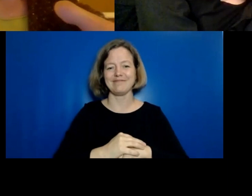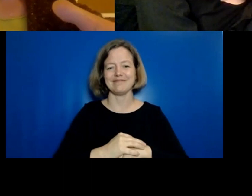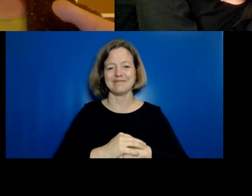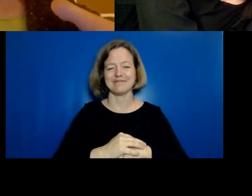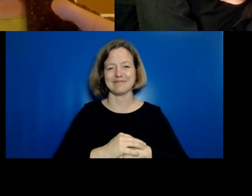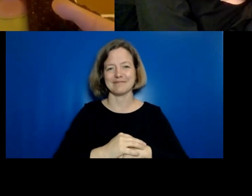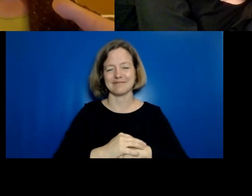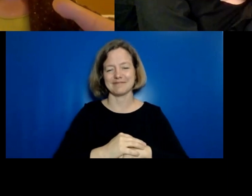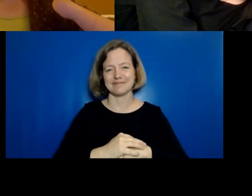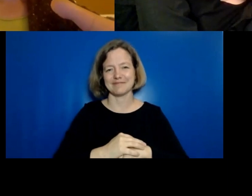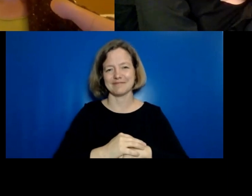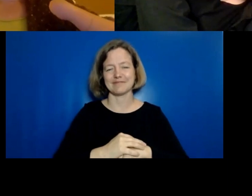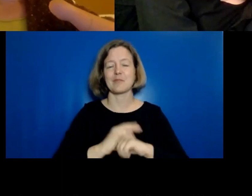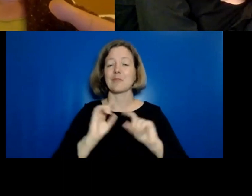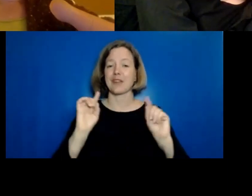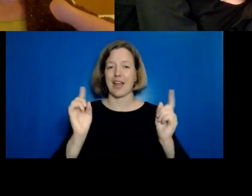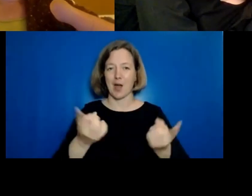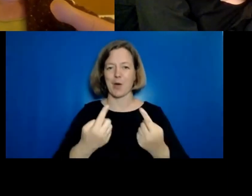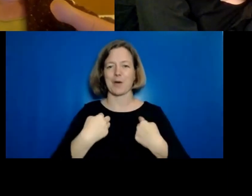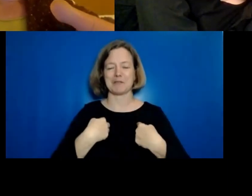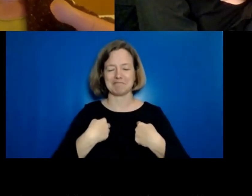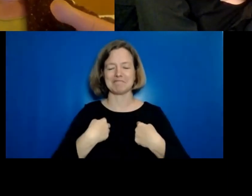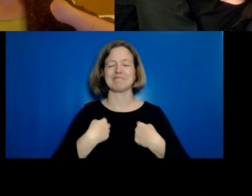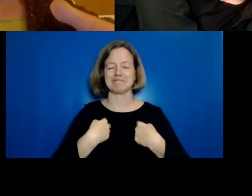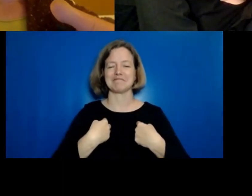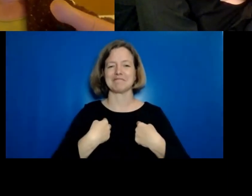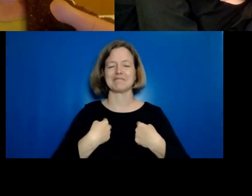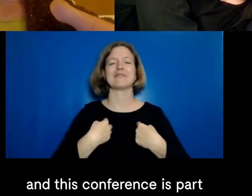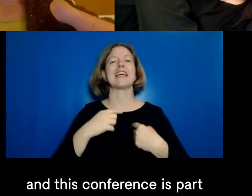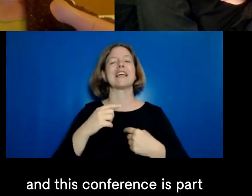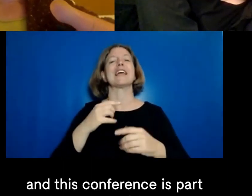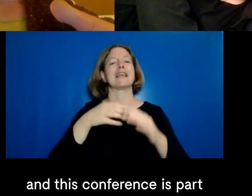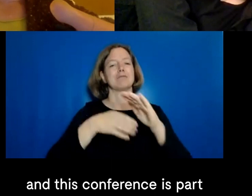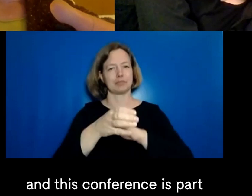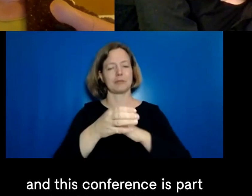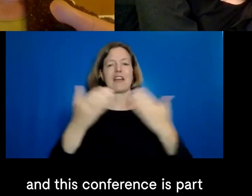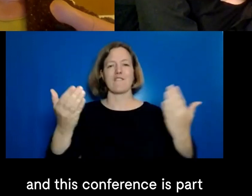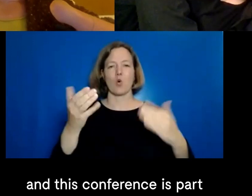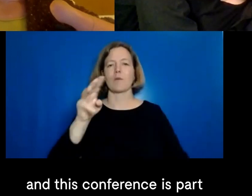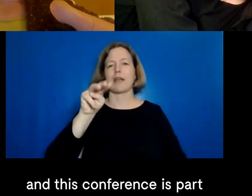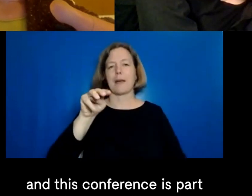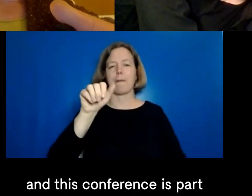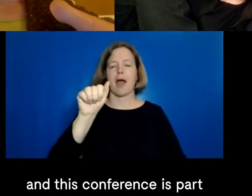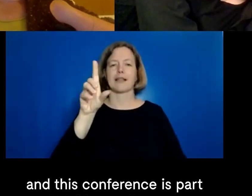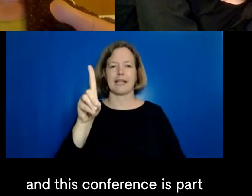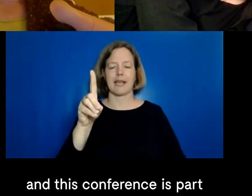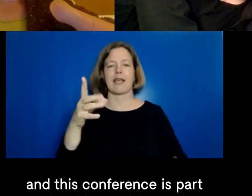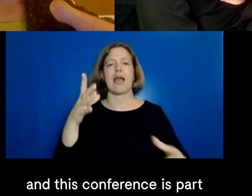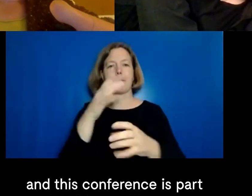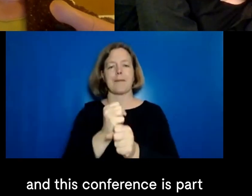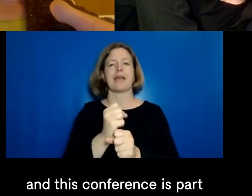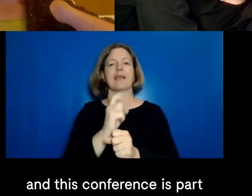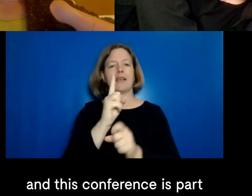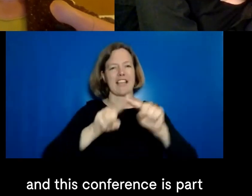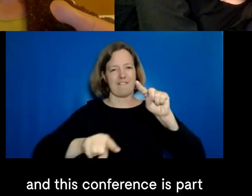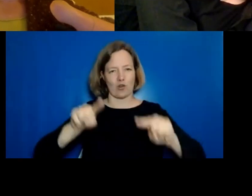I'm also working for Making a Difference, and this conference is part of